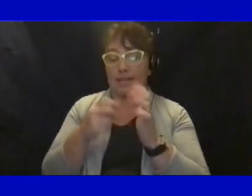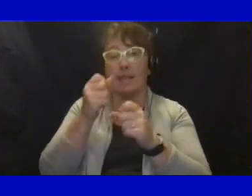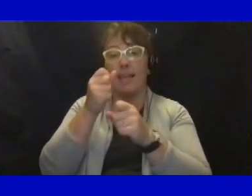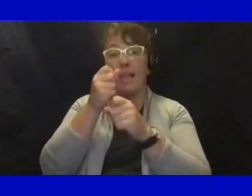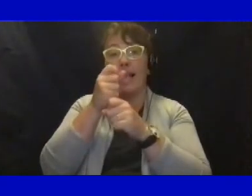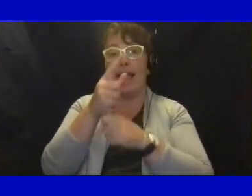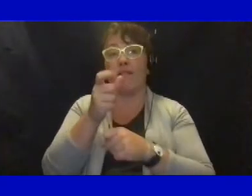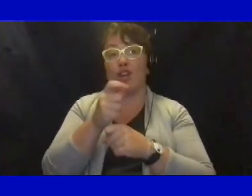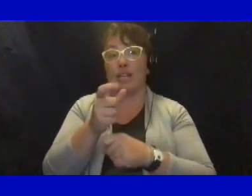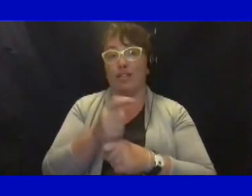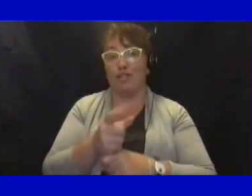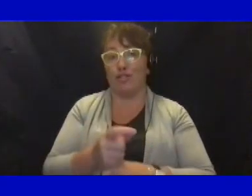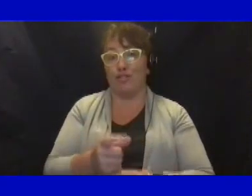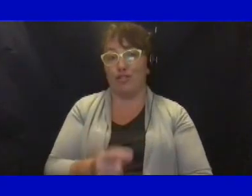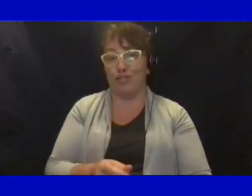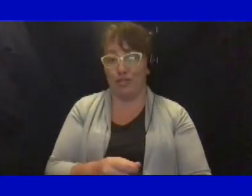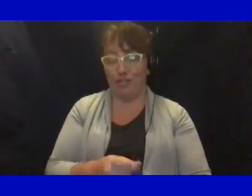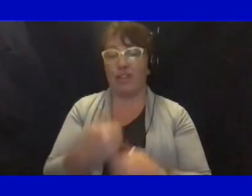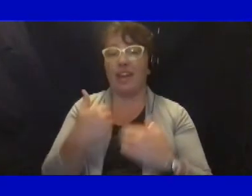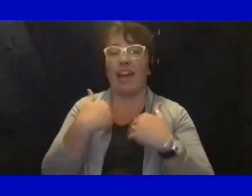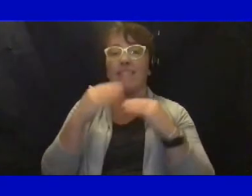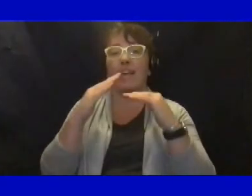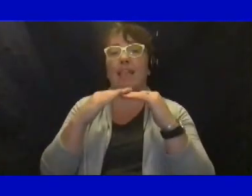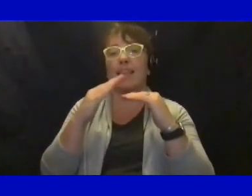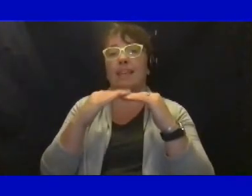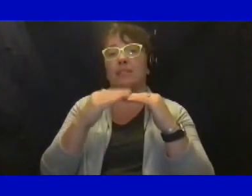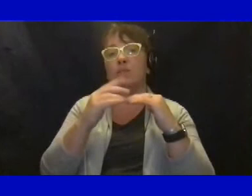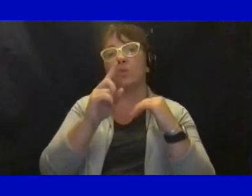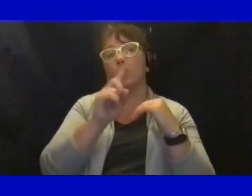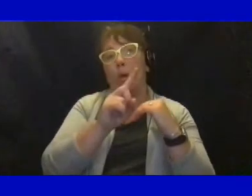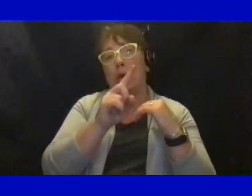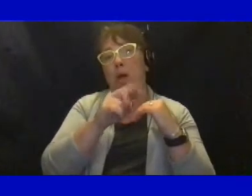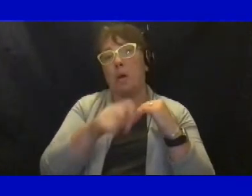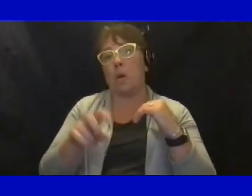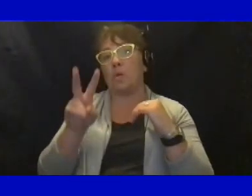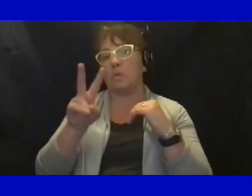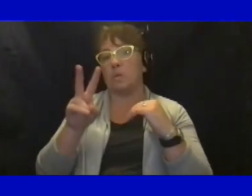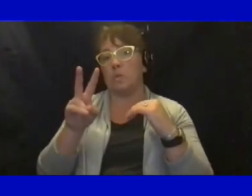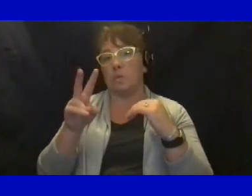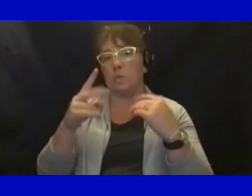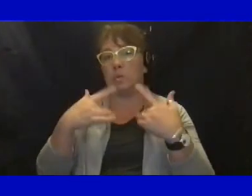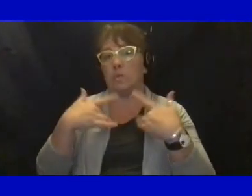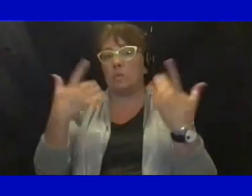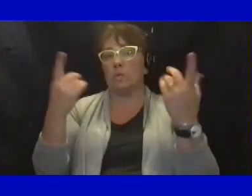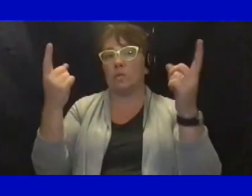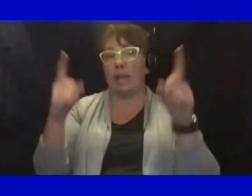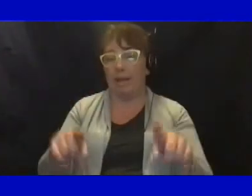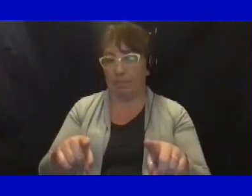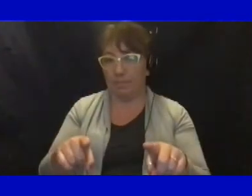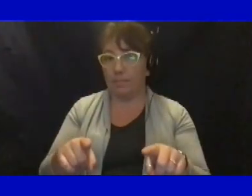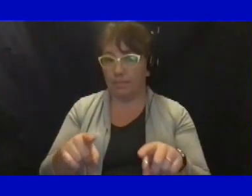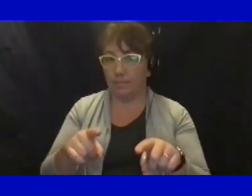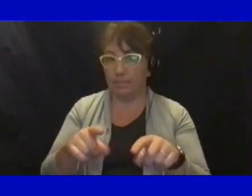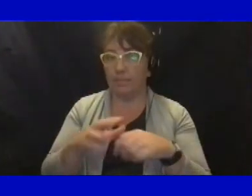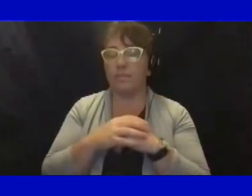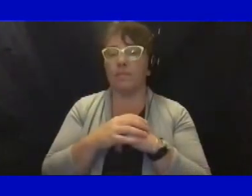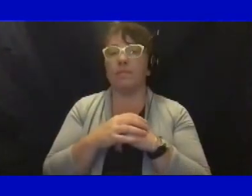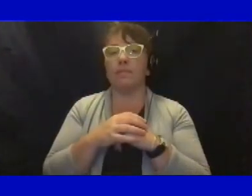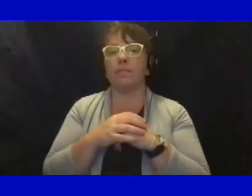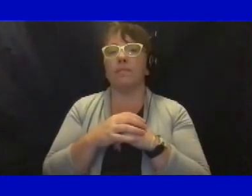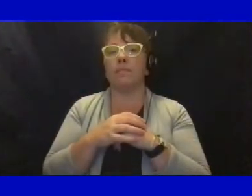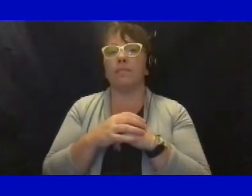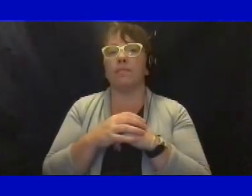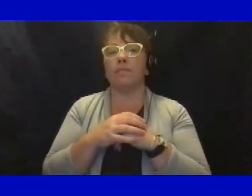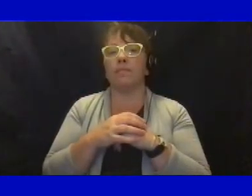every year, there's at least one or two events on average. So even this year with La Nina, you'll be hearing about, okay, it might be a little